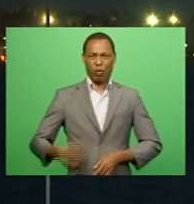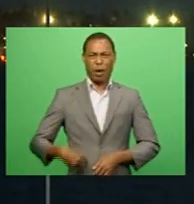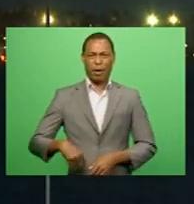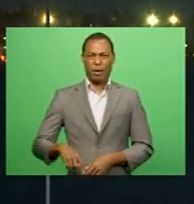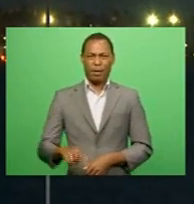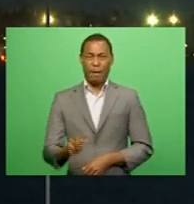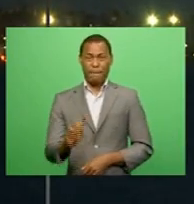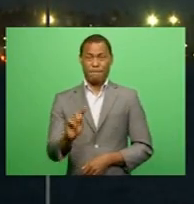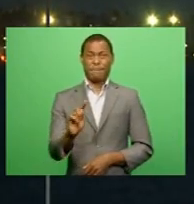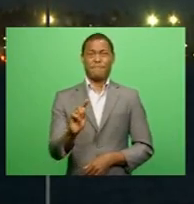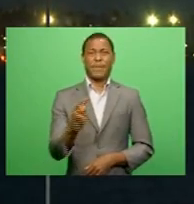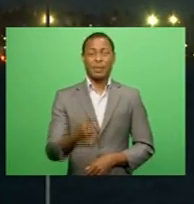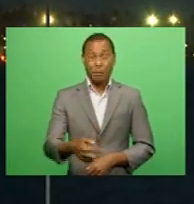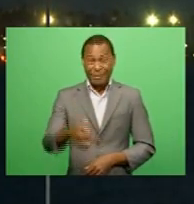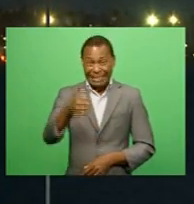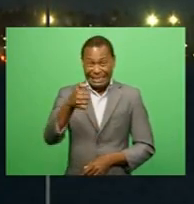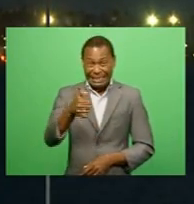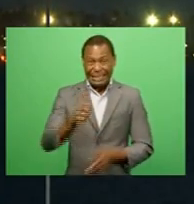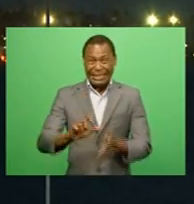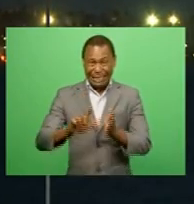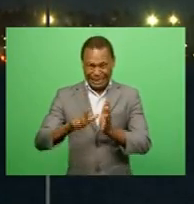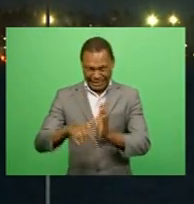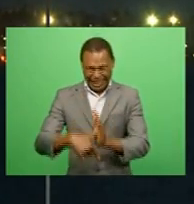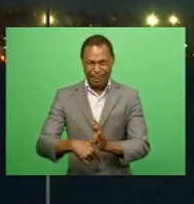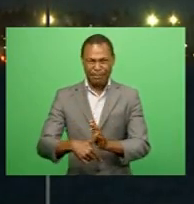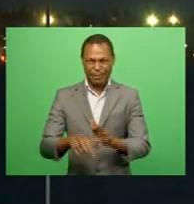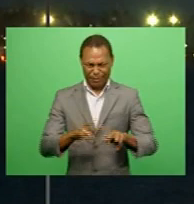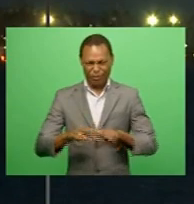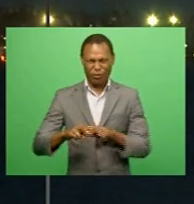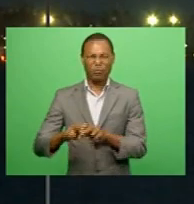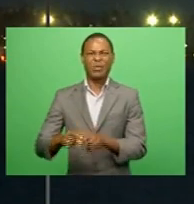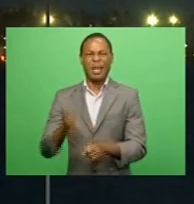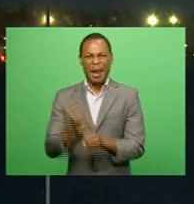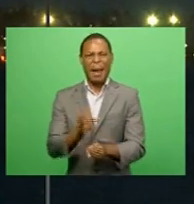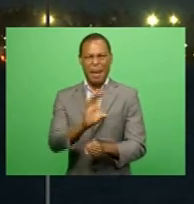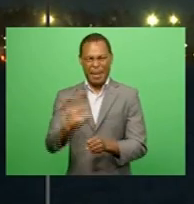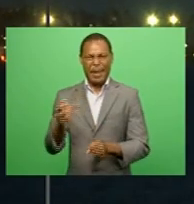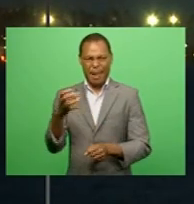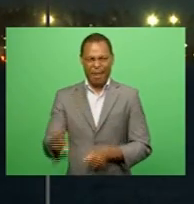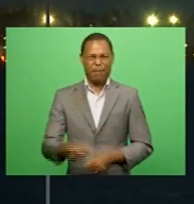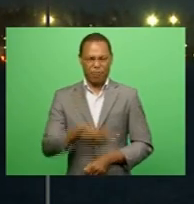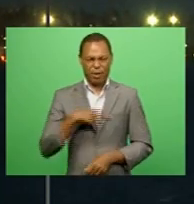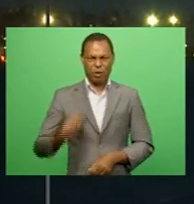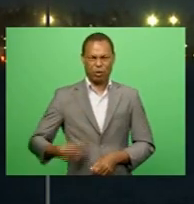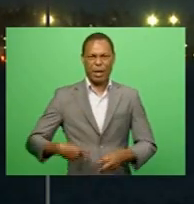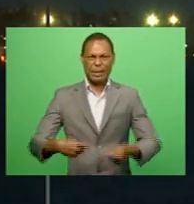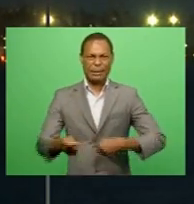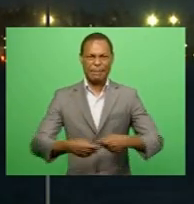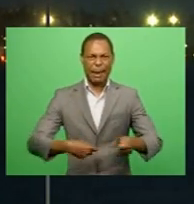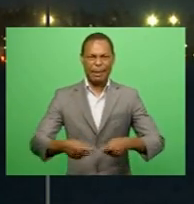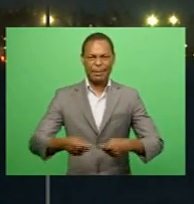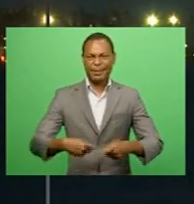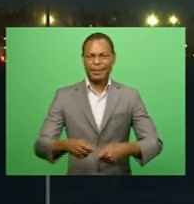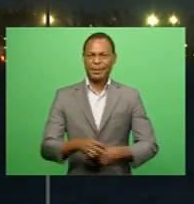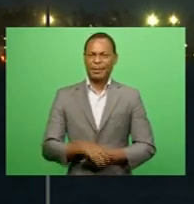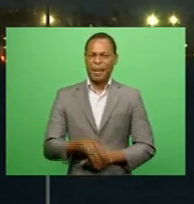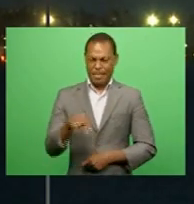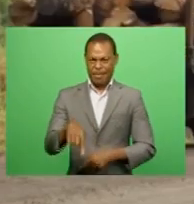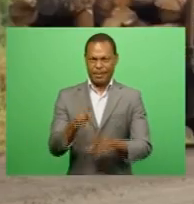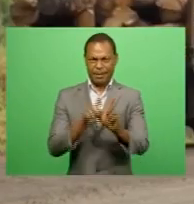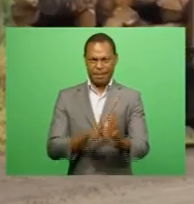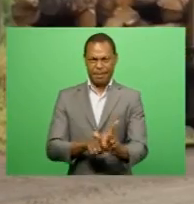6 shipments secured by Fiji Pine Group of companies for the Chinese market this year. Eleanor Turangaiviu